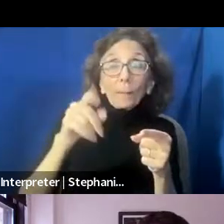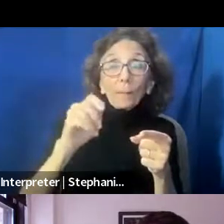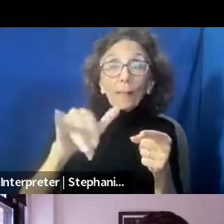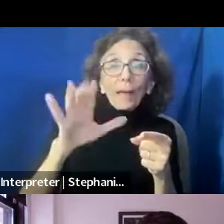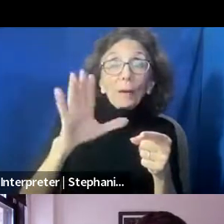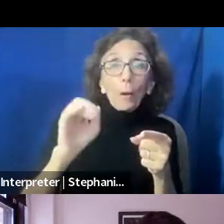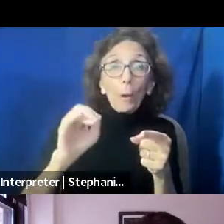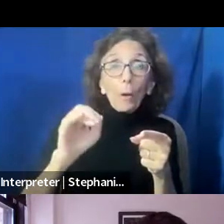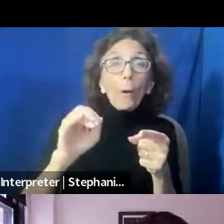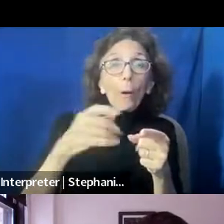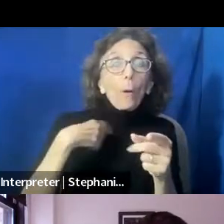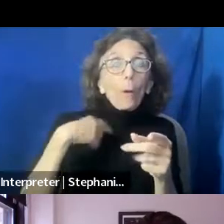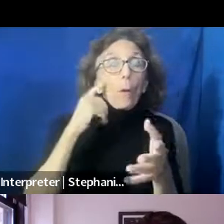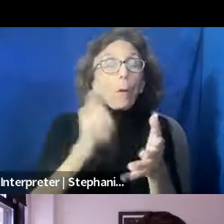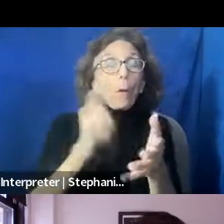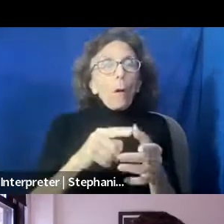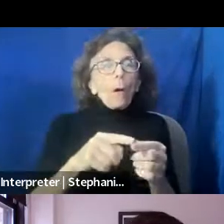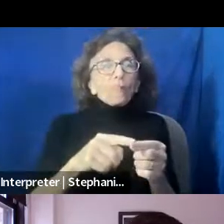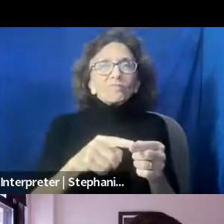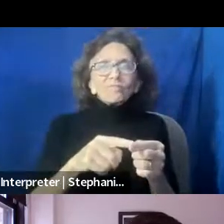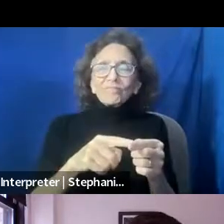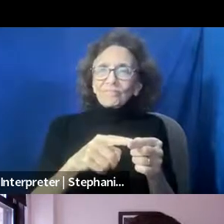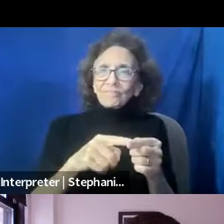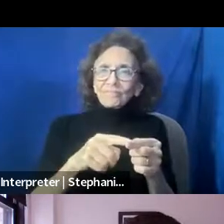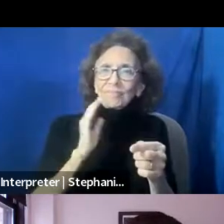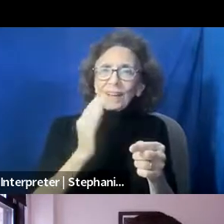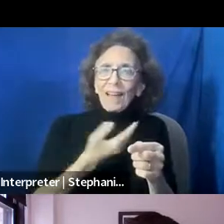falling into practices or